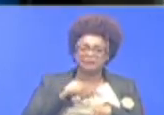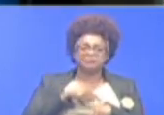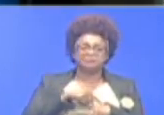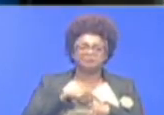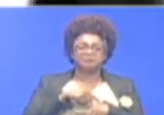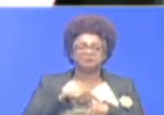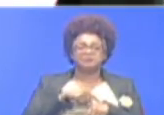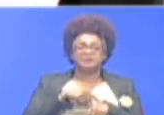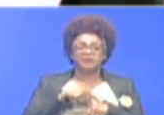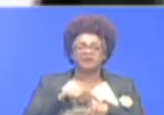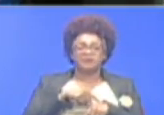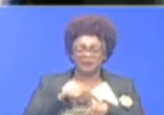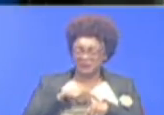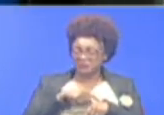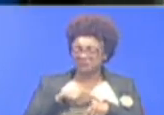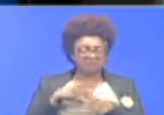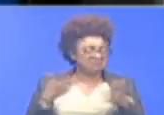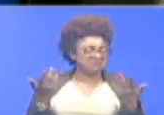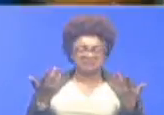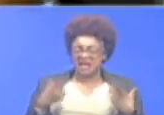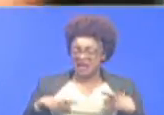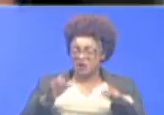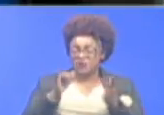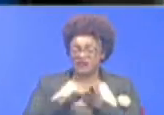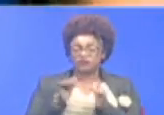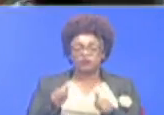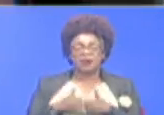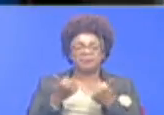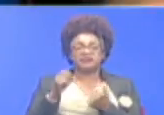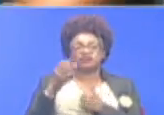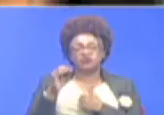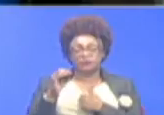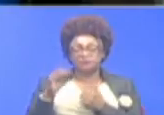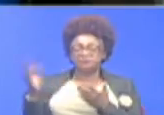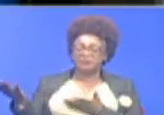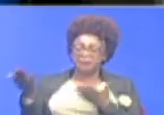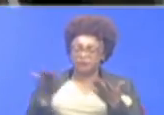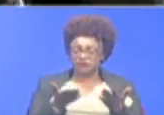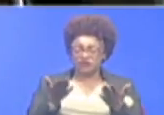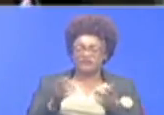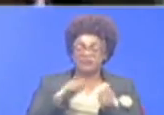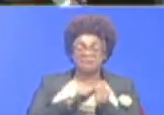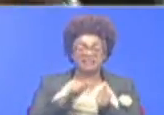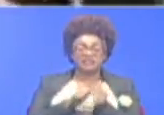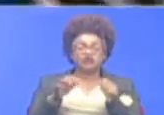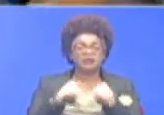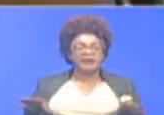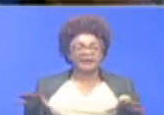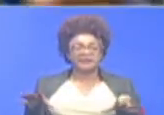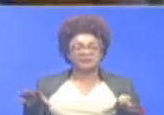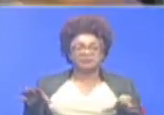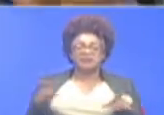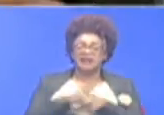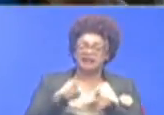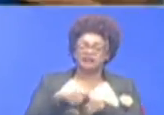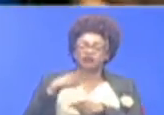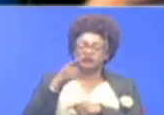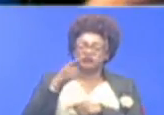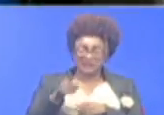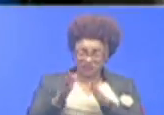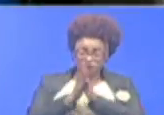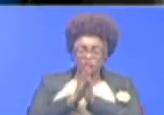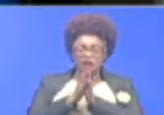seemingly looked the other way and allowed this to happen, some infiltration of maize into the market. I mean, as you tell this particular story,